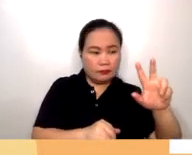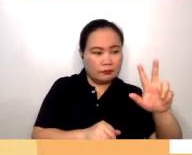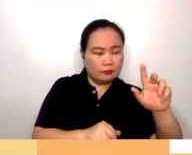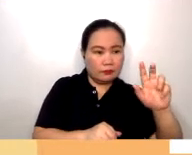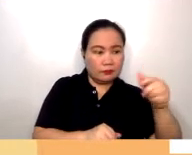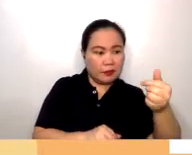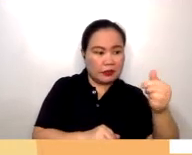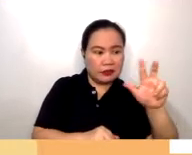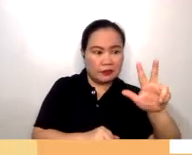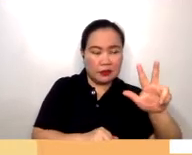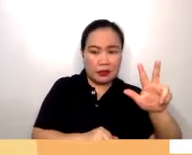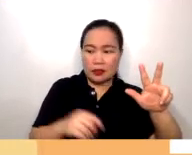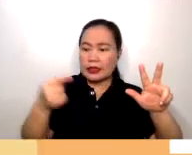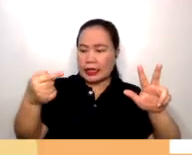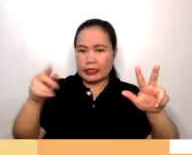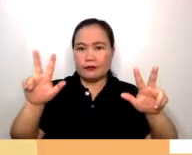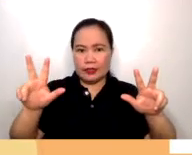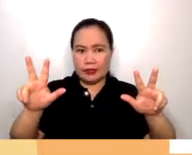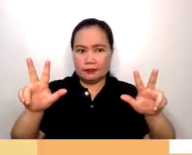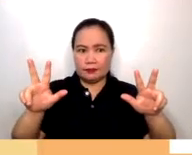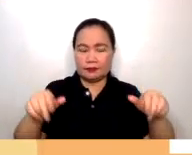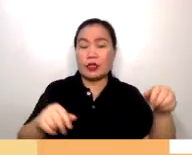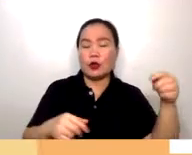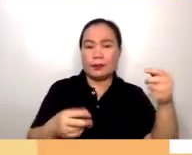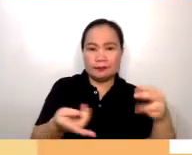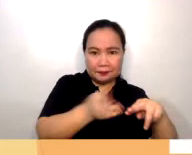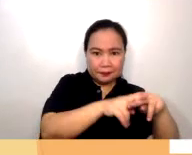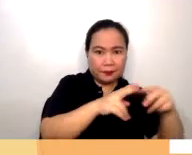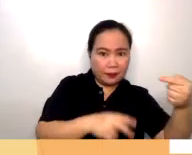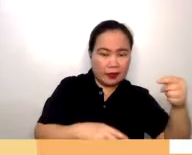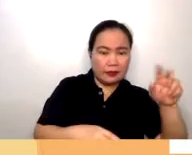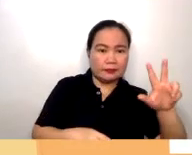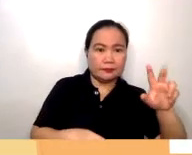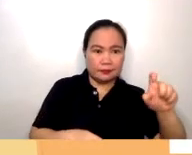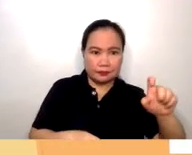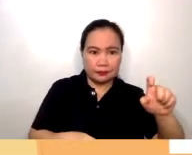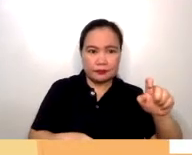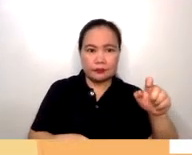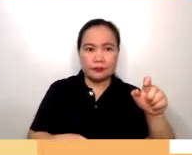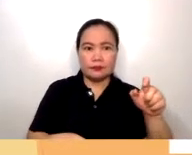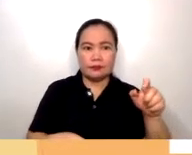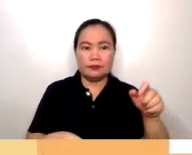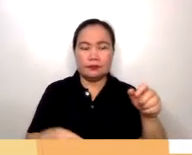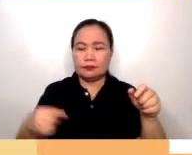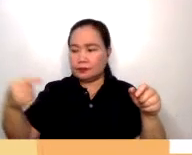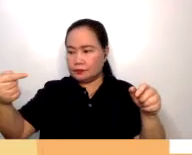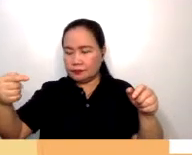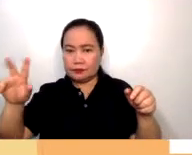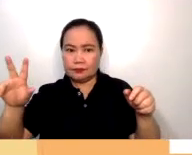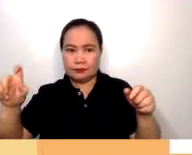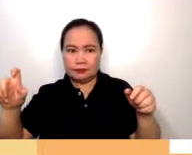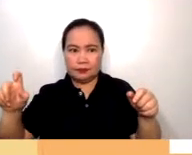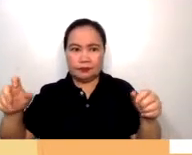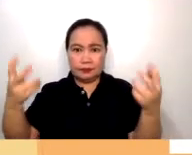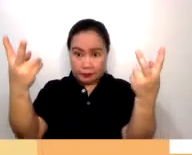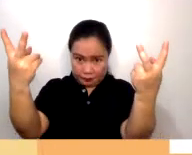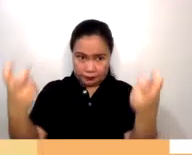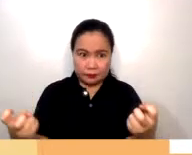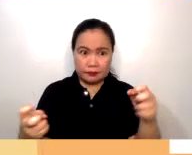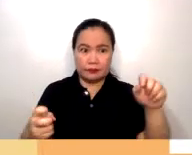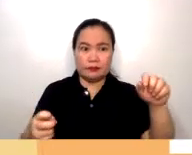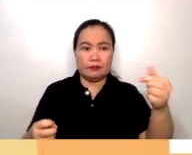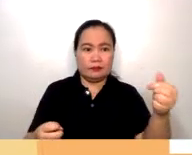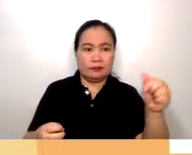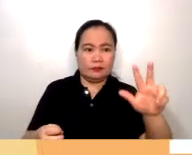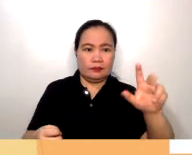3x. So, add negative 3x on both sides of the equation. So, we now have